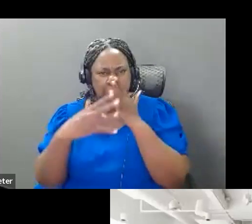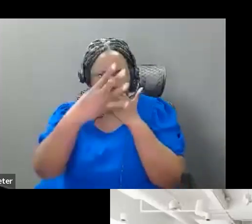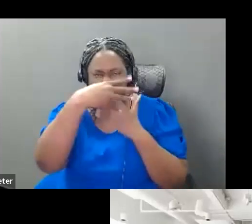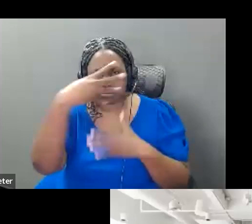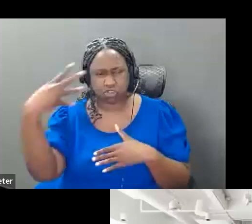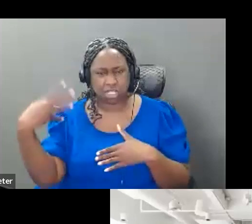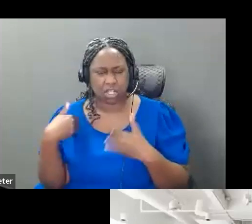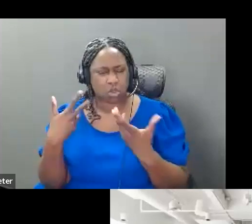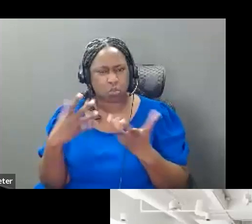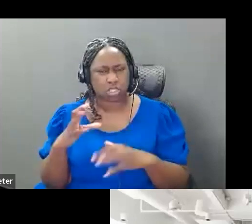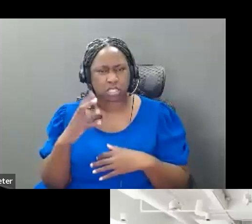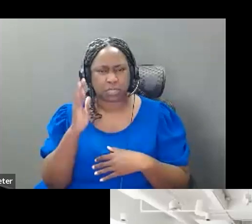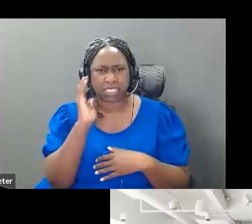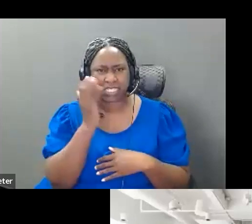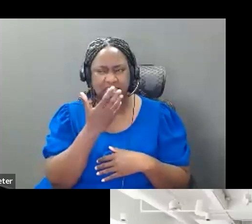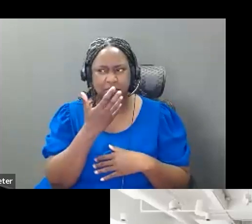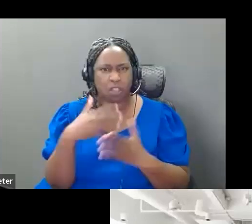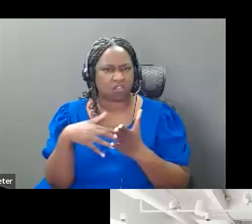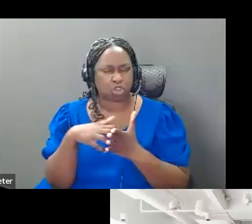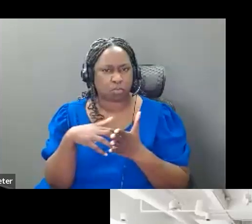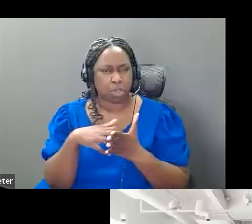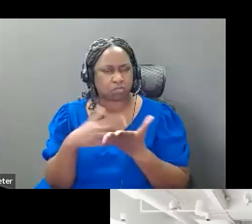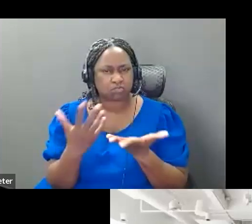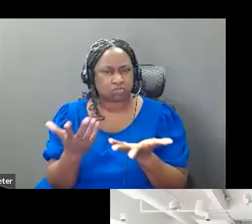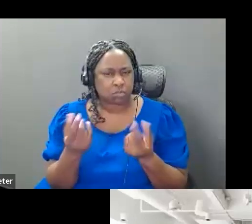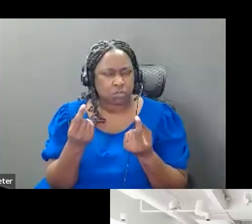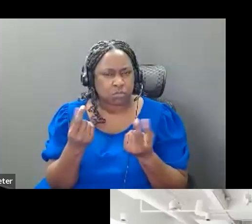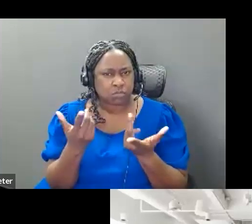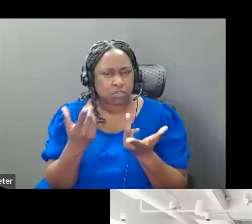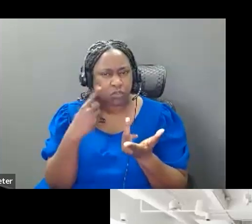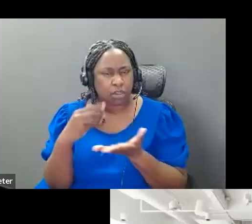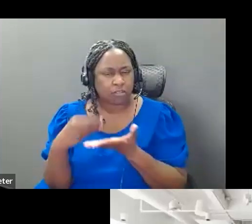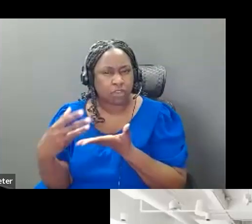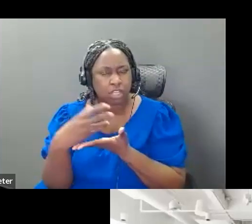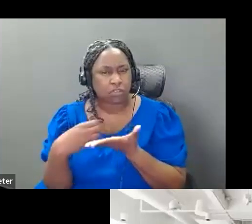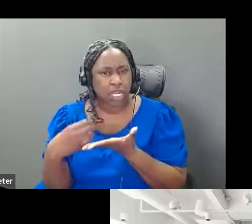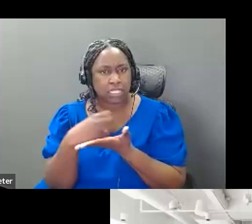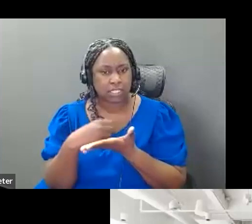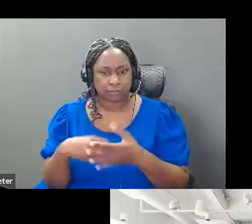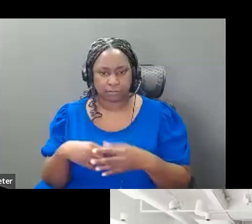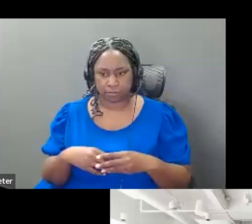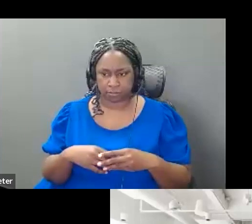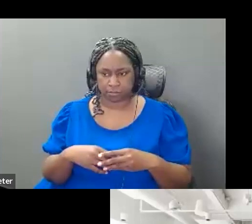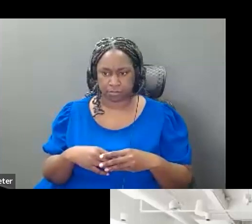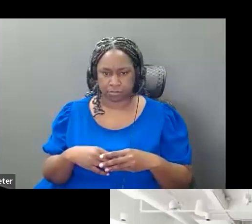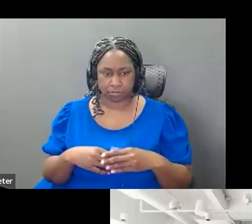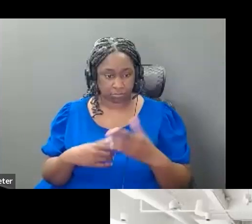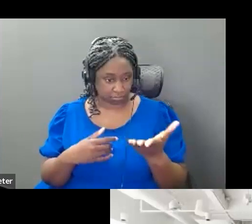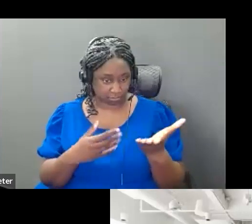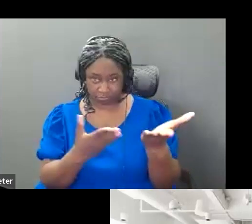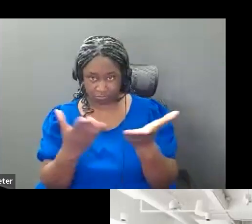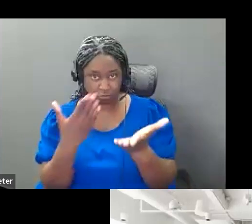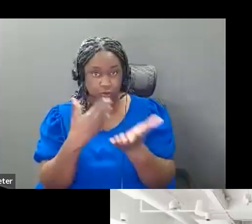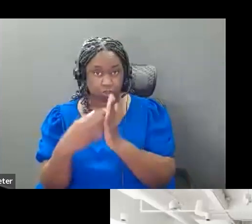vulnerable state. I'd love any insights you have on regarding what to use in fundraising appeals. So are there any good Acacia, any good rules